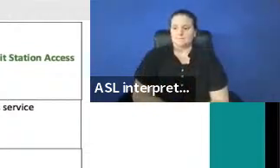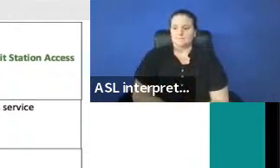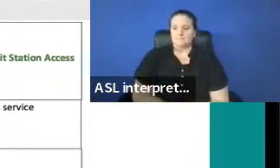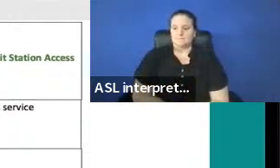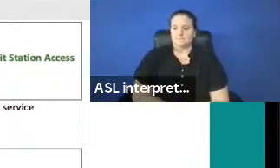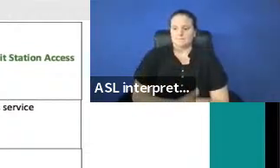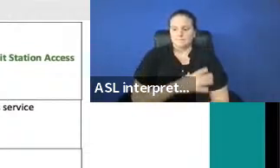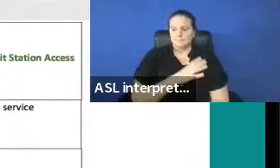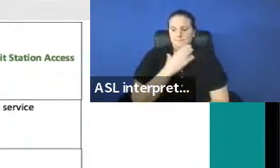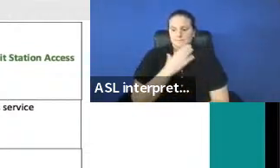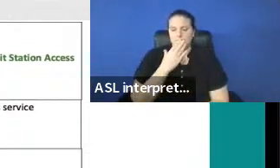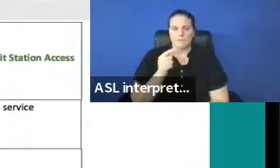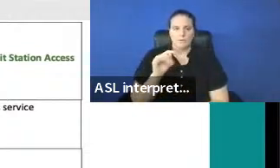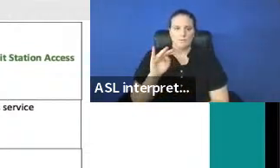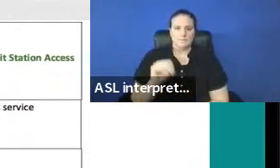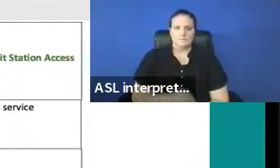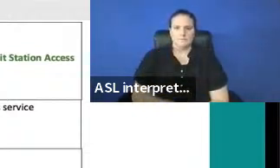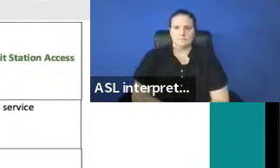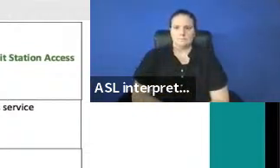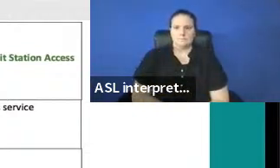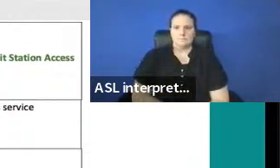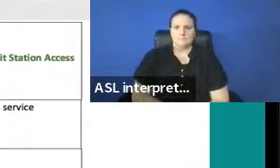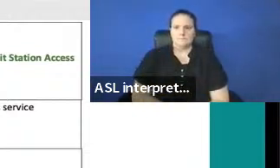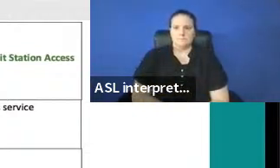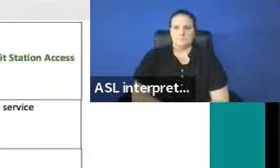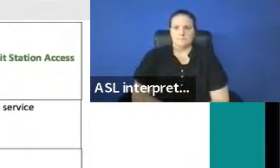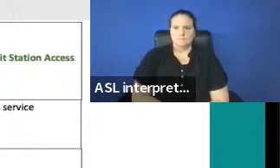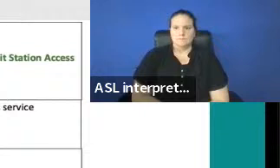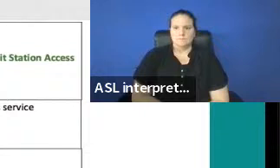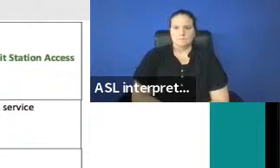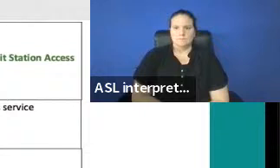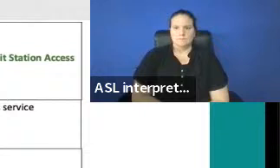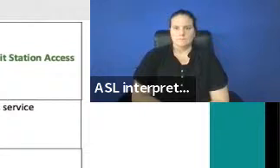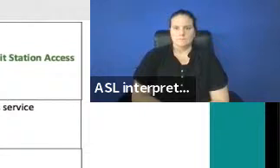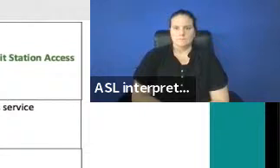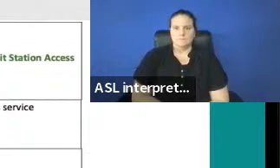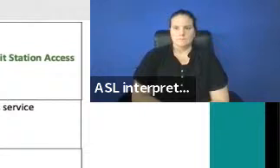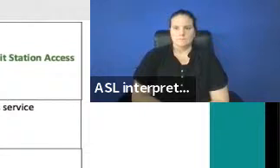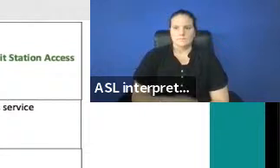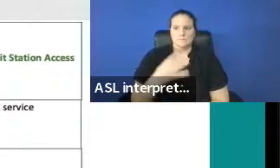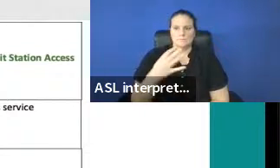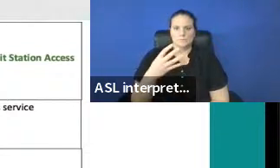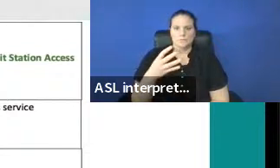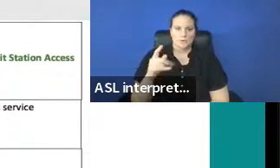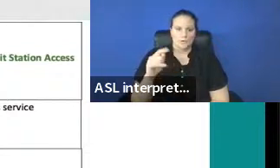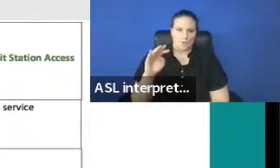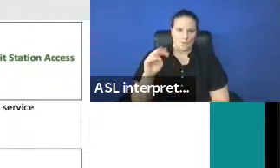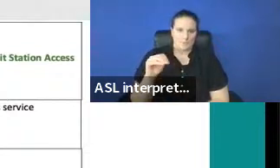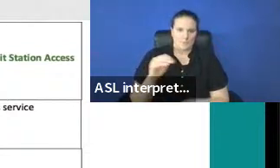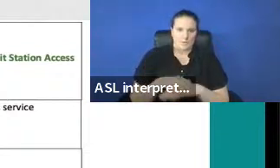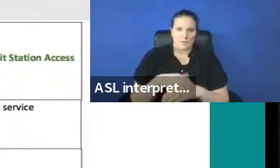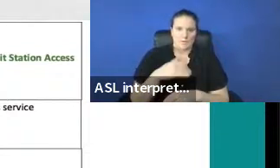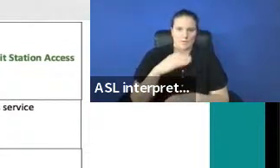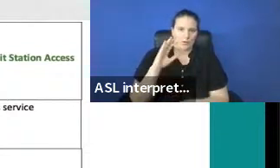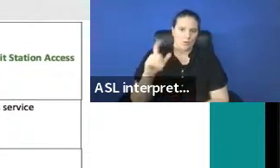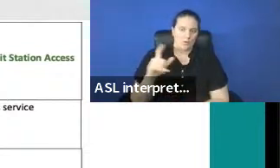you, Tom. All right, the fourth Tom on the call